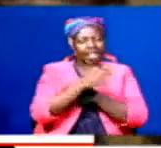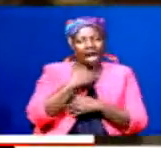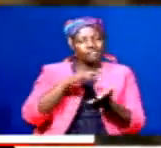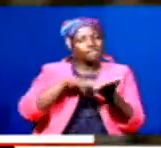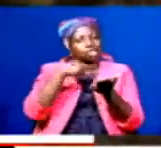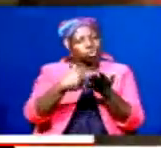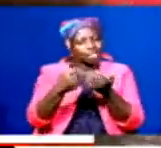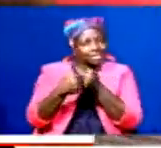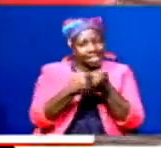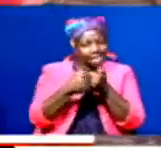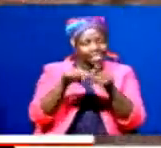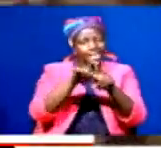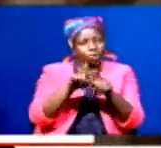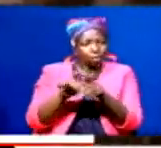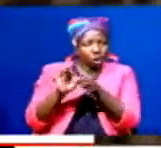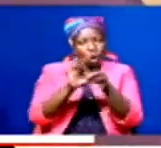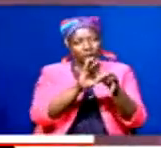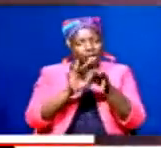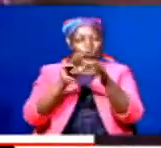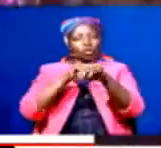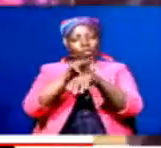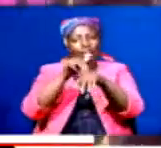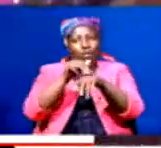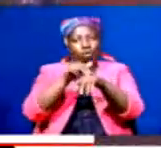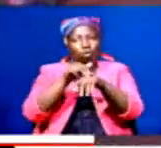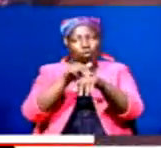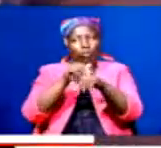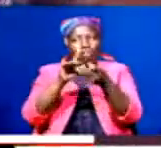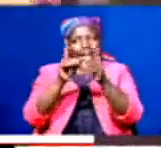and weak coordination of the national statistical system. Kamchemenza for Prime Edition.